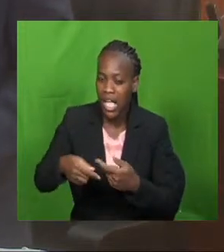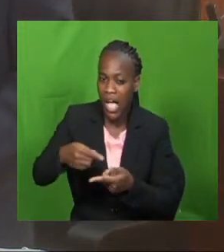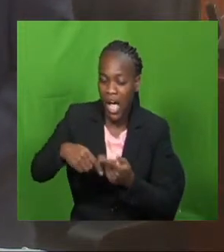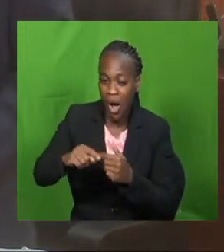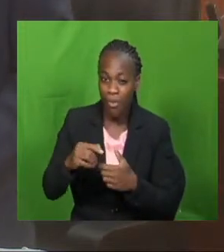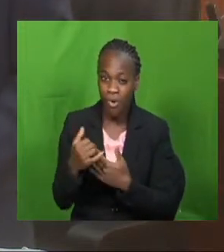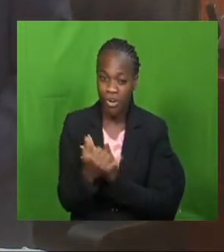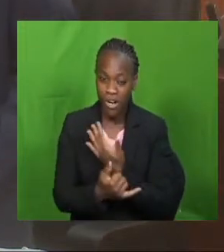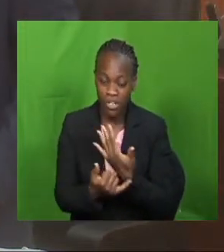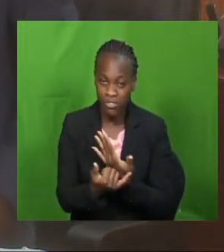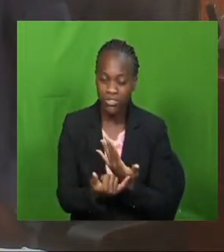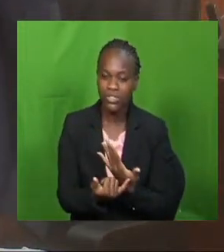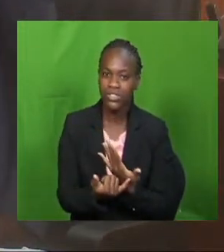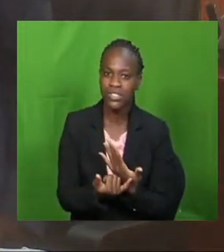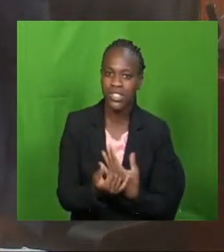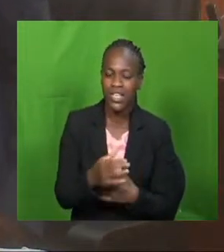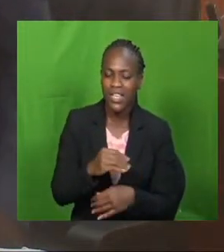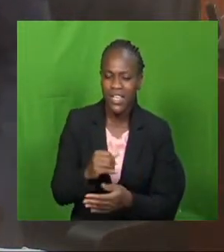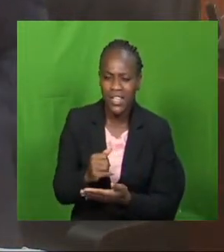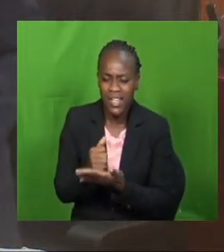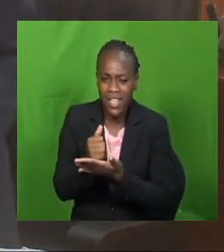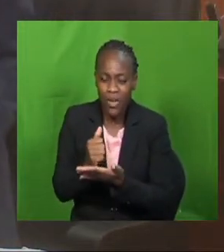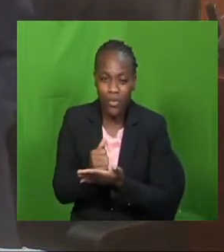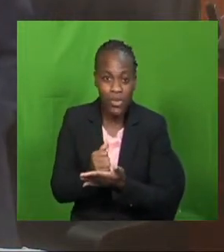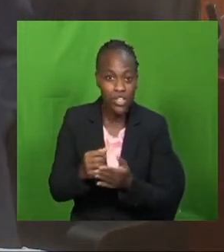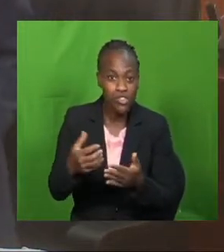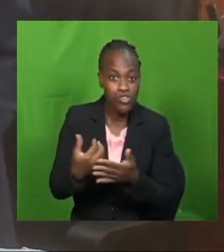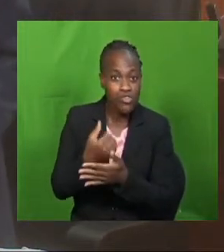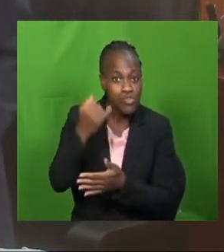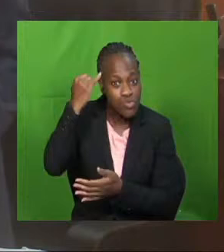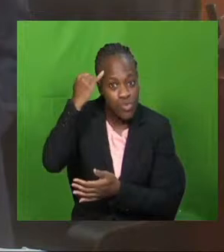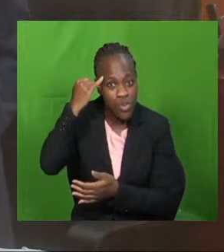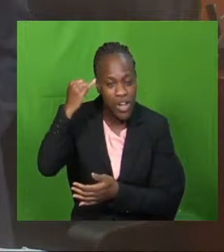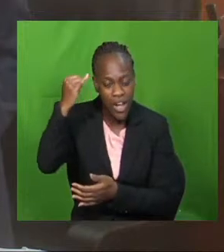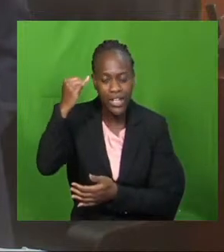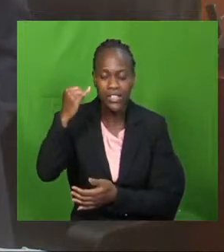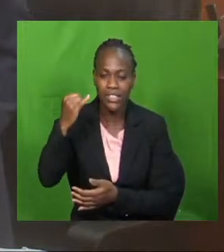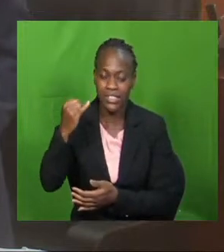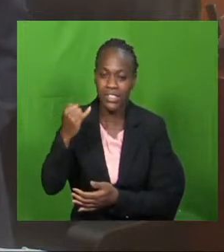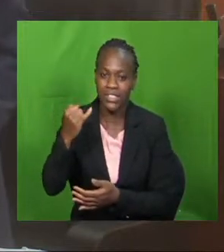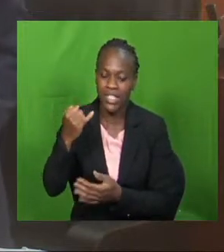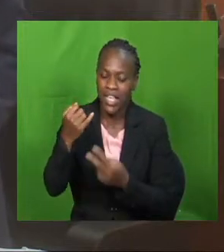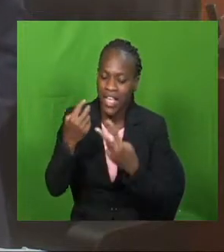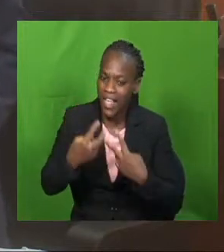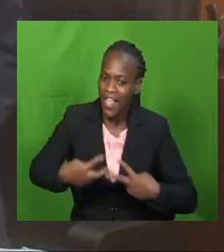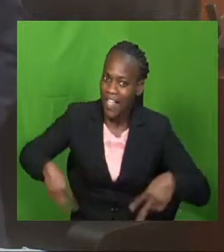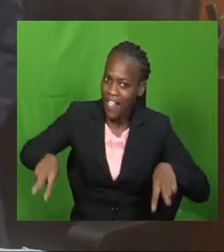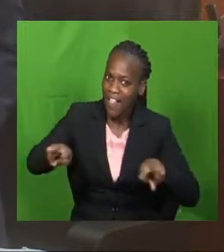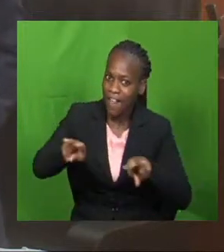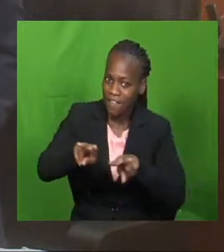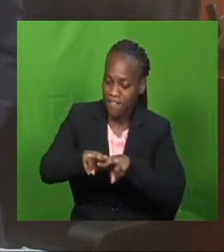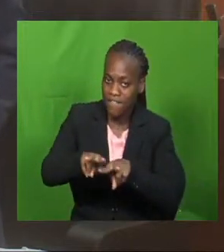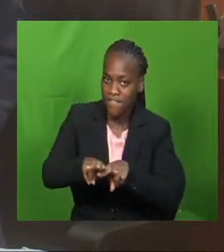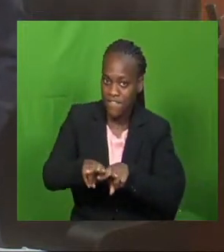through diversification of local economies, and develop value addition systems for the various